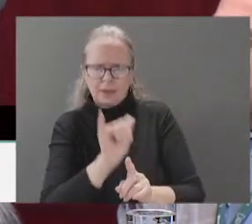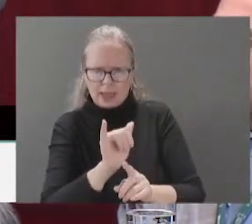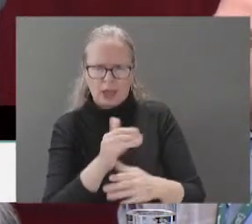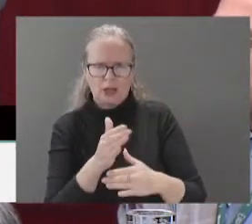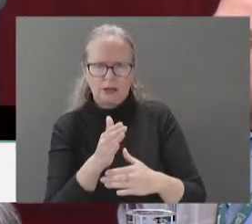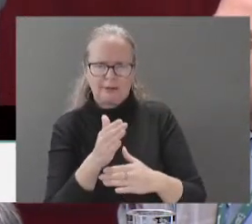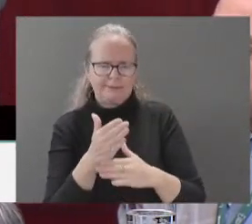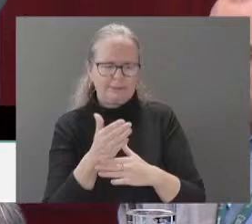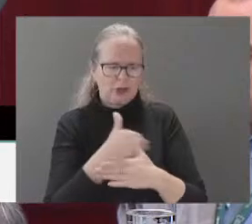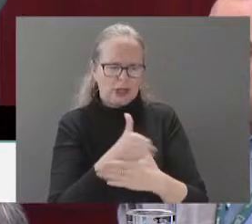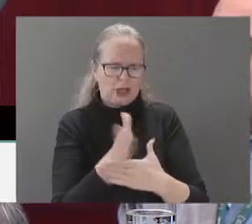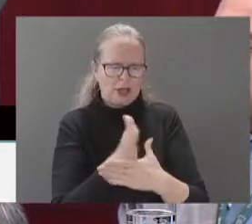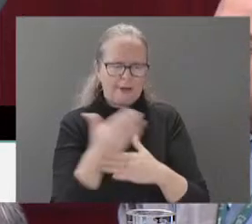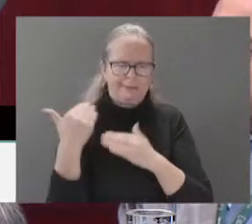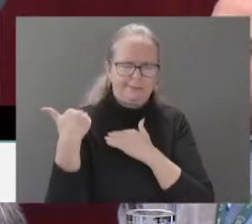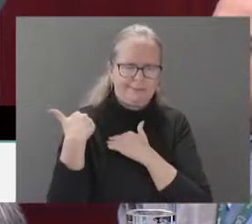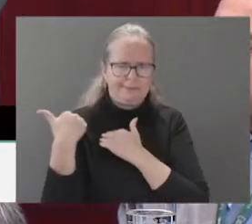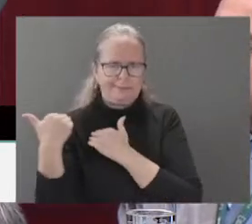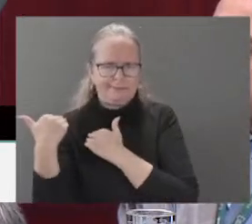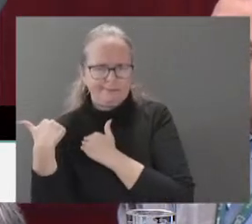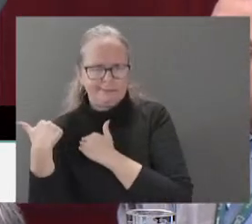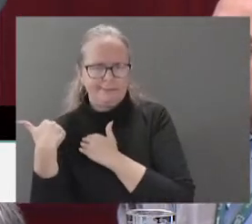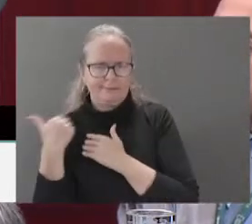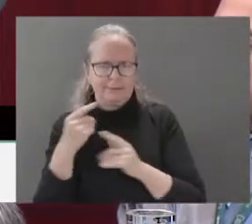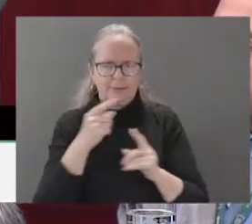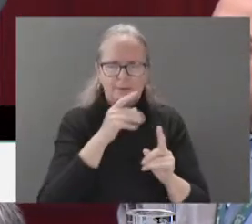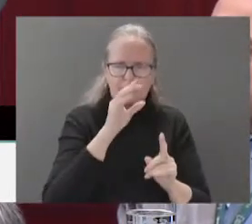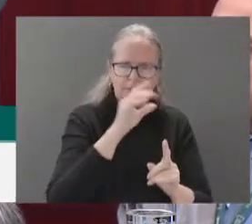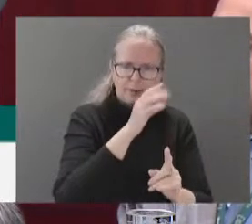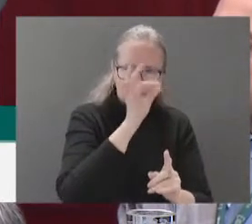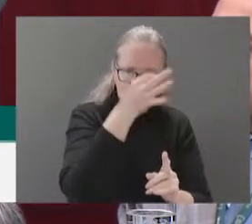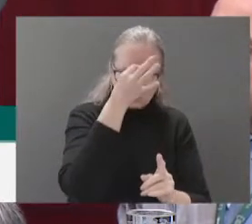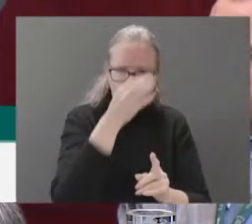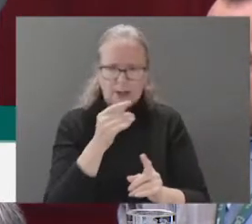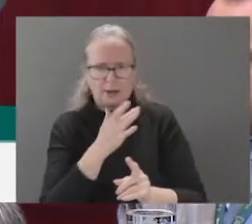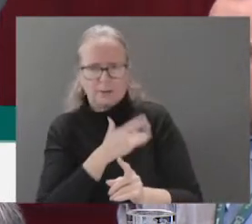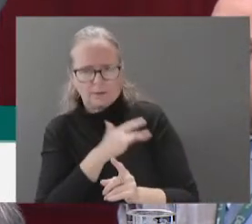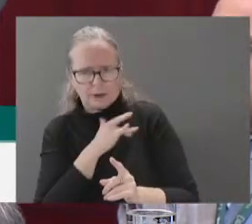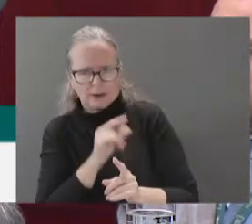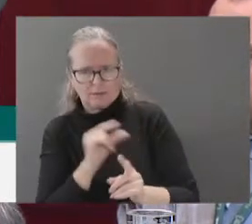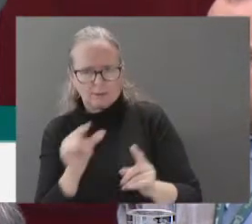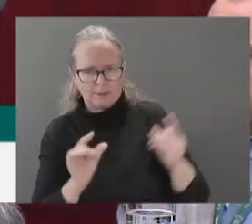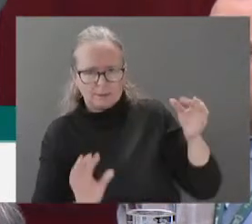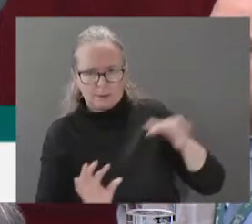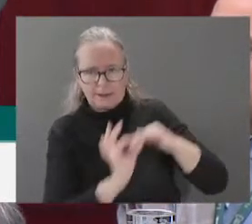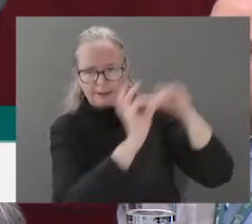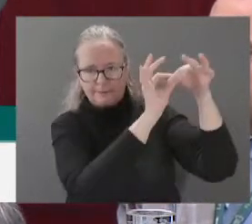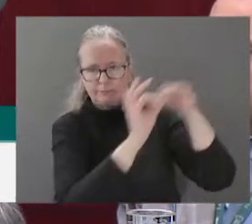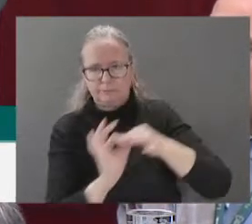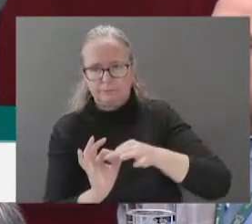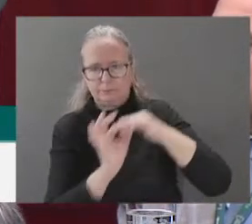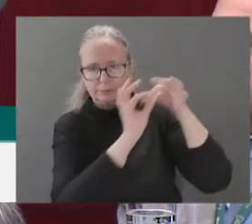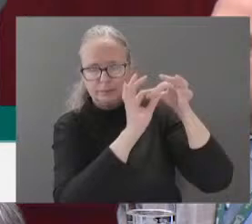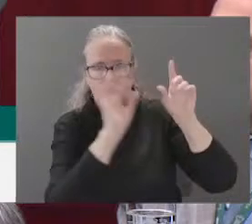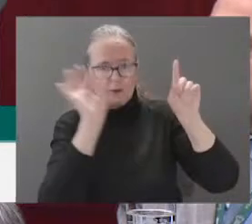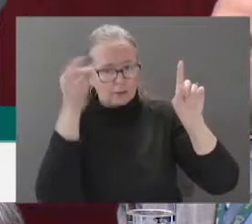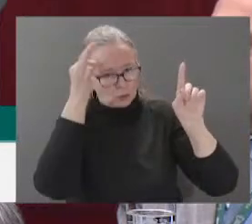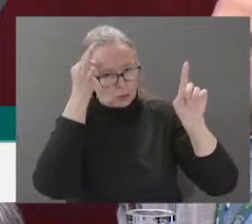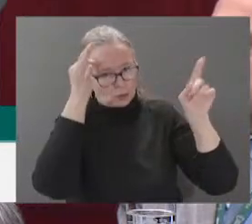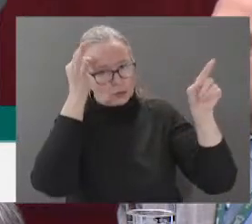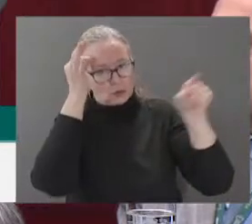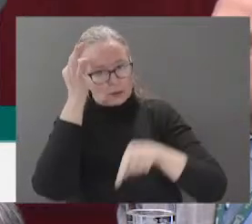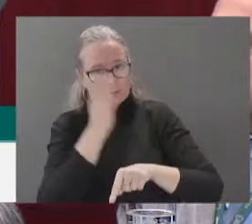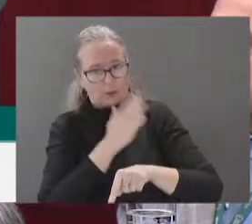immigration management characterized by shared responsibilities between Federal and provincial authorities can the minister explain how Alberta's